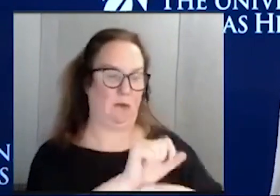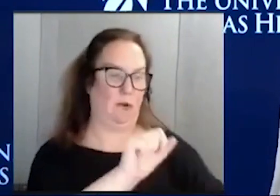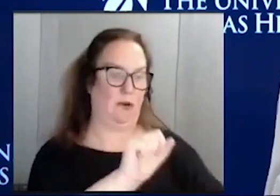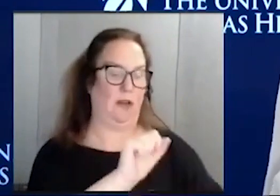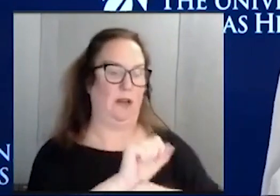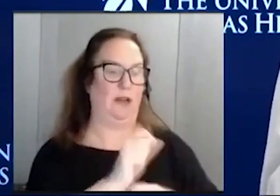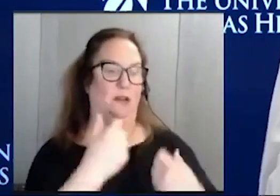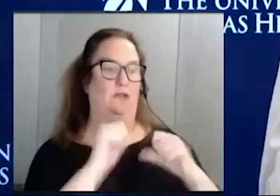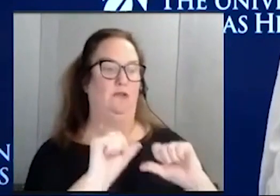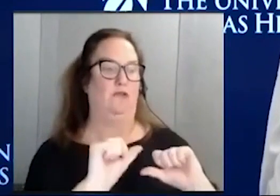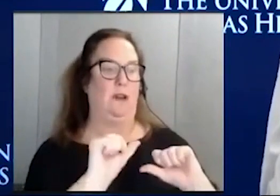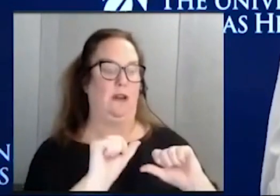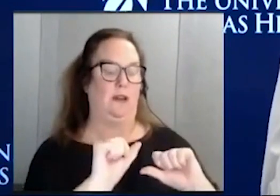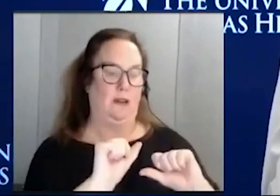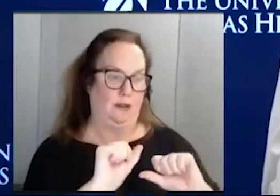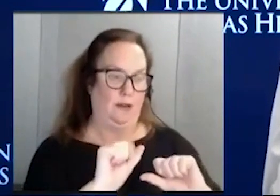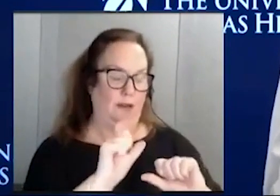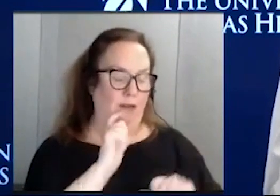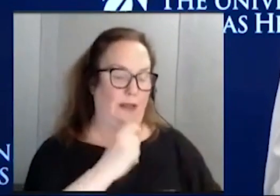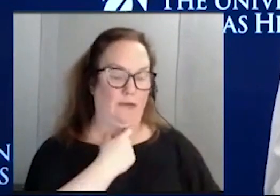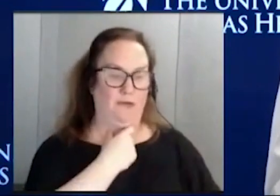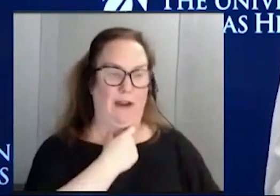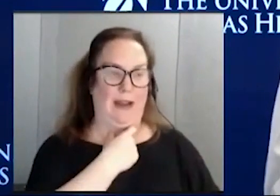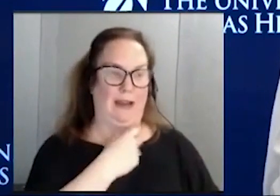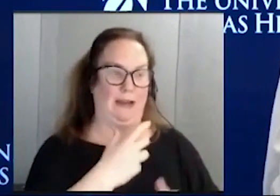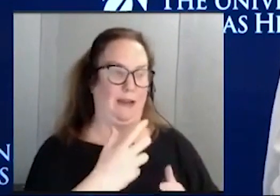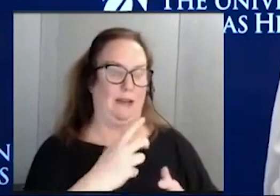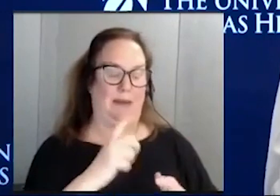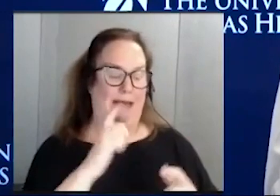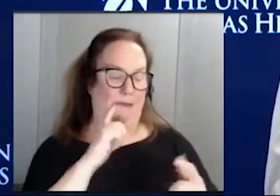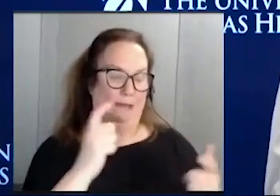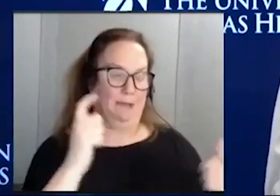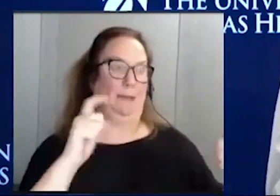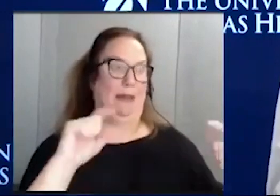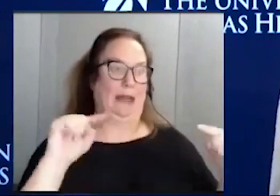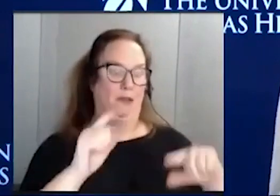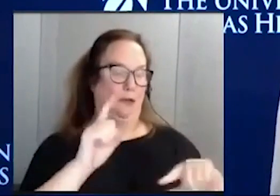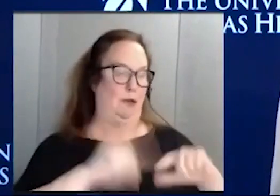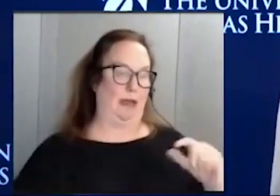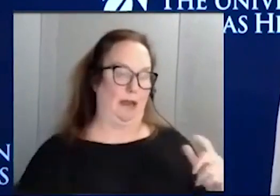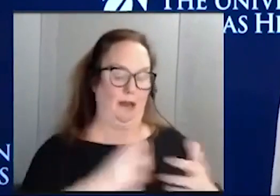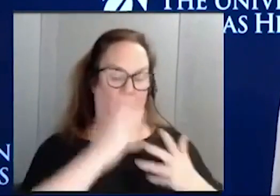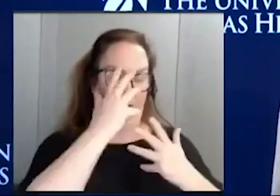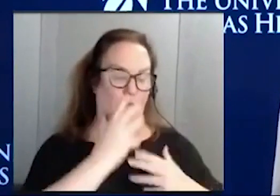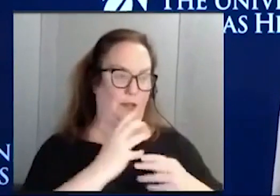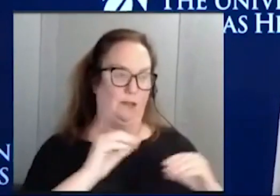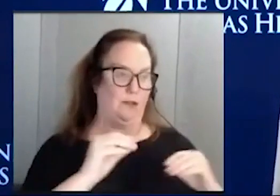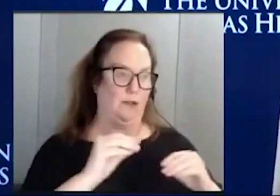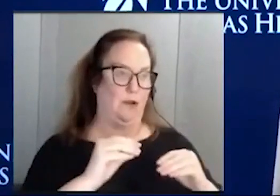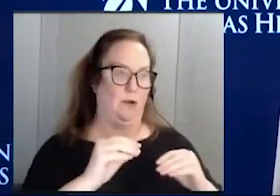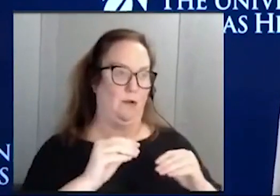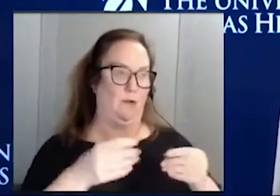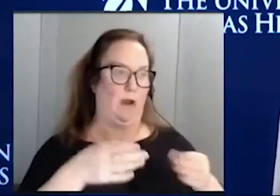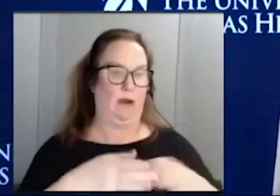trachea. But if it's been a big enough injury, you can't do that. And unfortunately, there's no way to replace a trachea right now. I mean, some people have tried tracheal